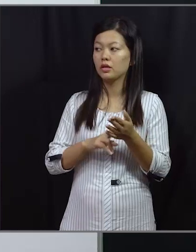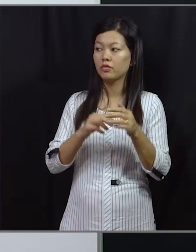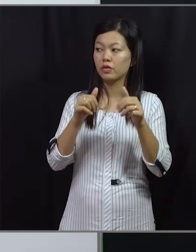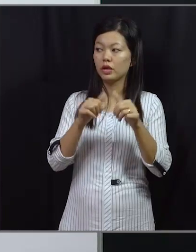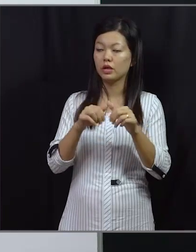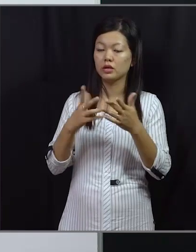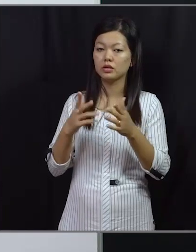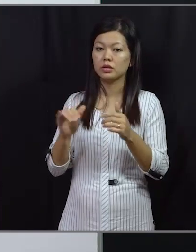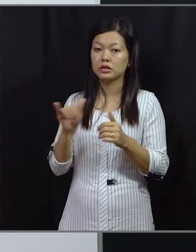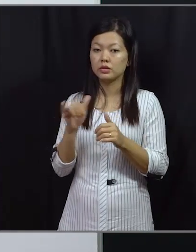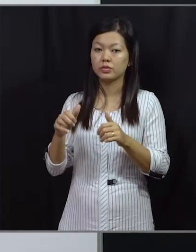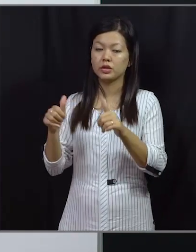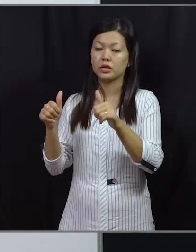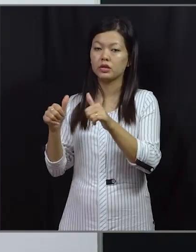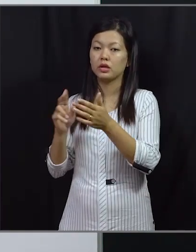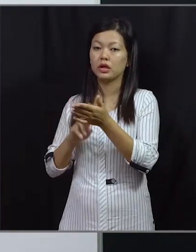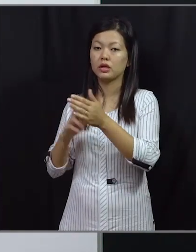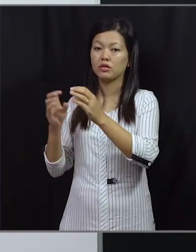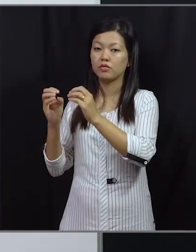is, they have